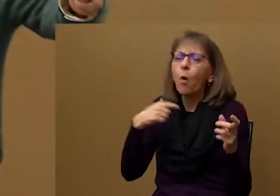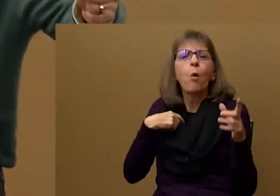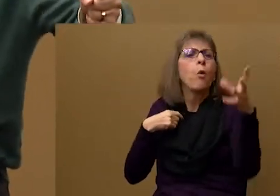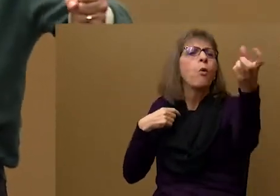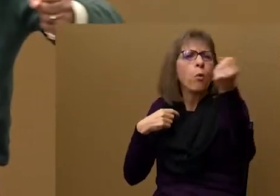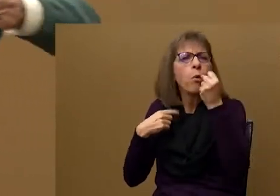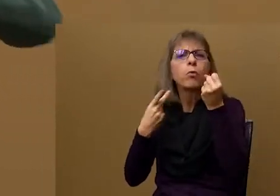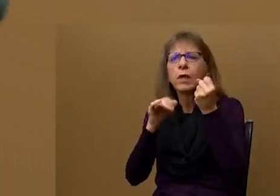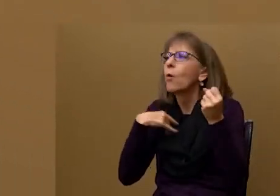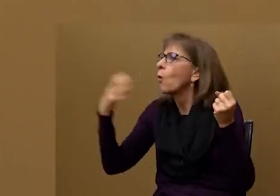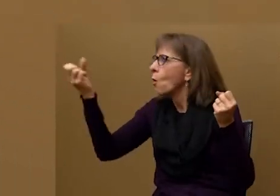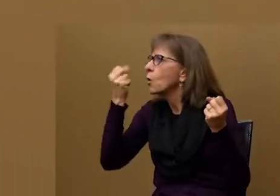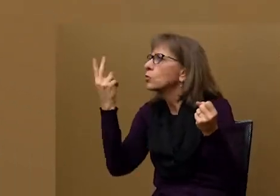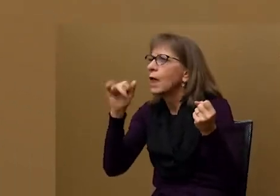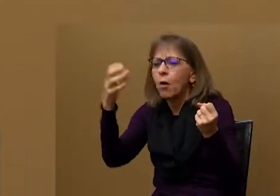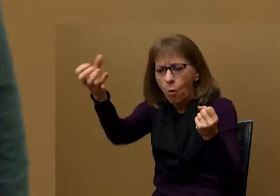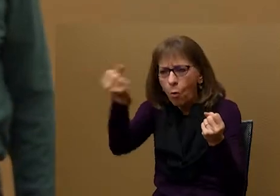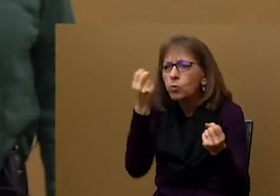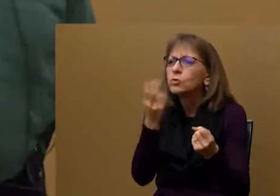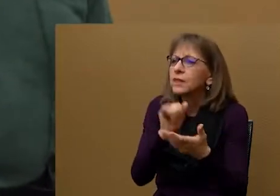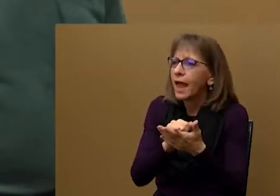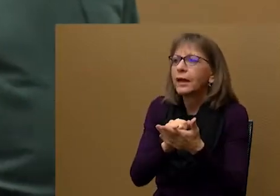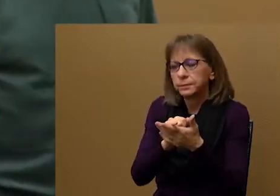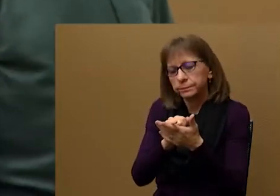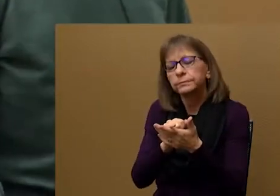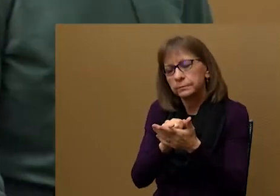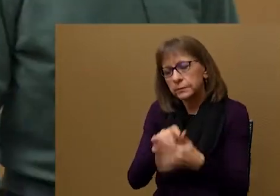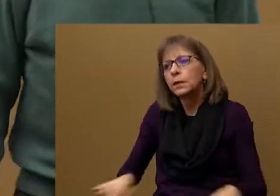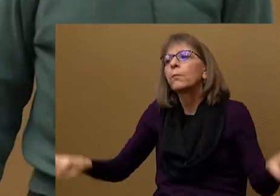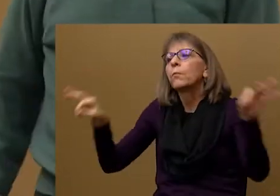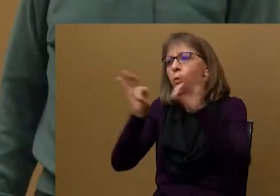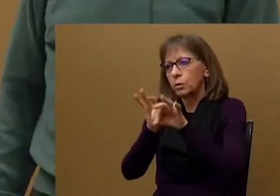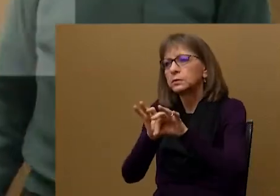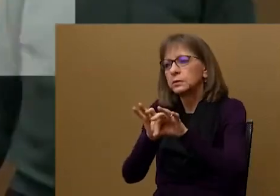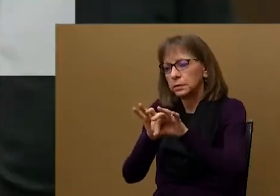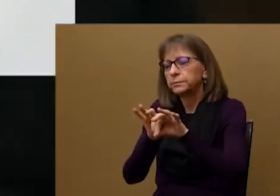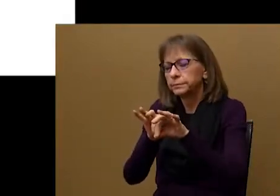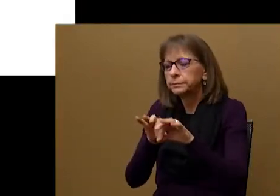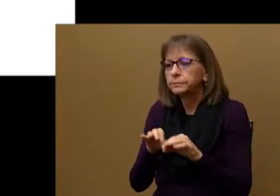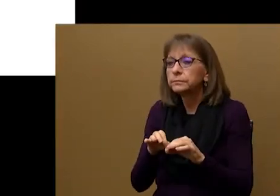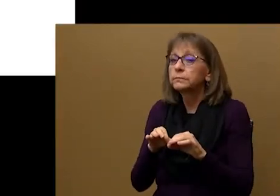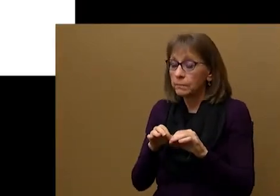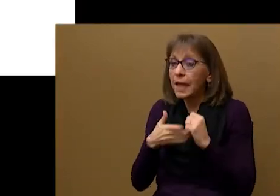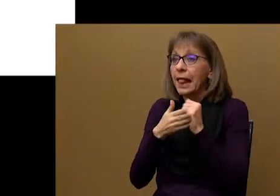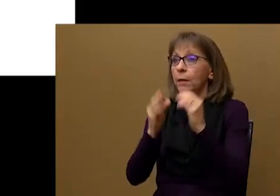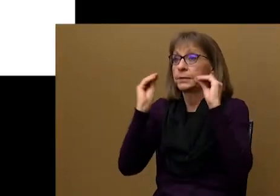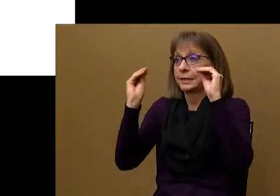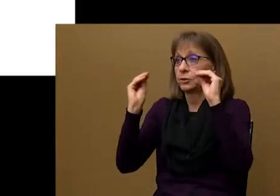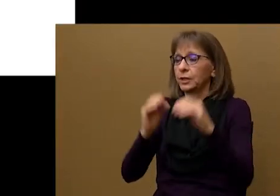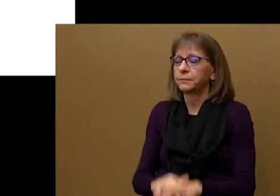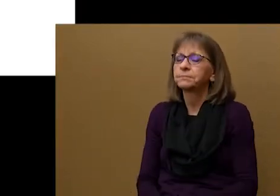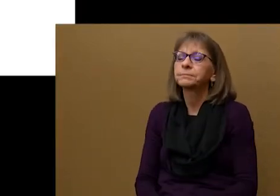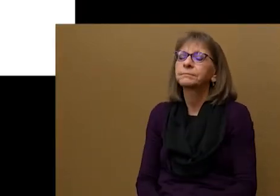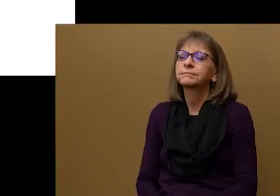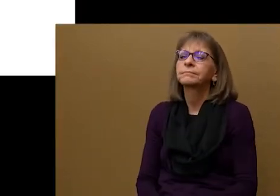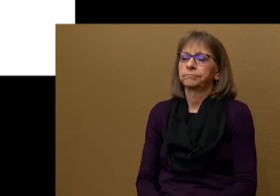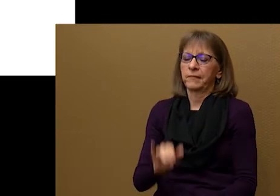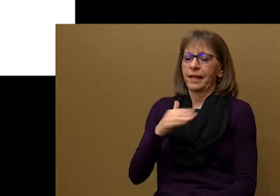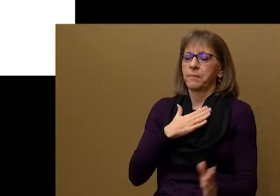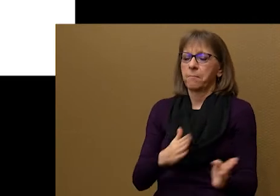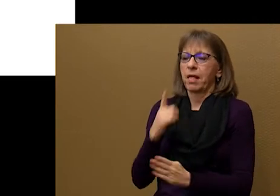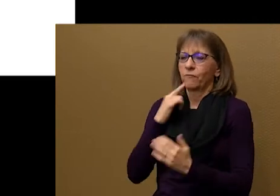I can take this here, I can take this here, and I believe it's directly pertinent to teaching. So that's the plan for the